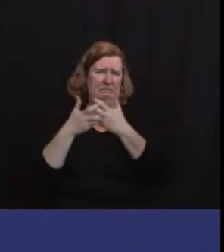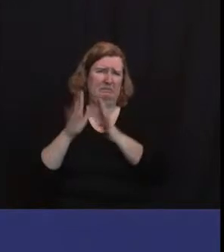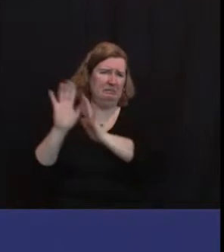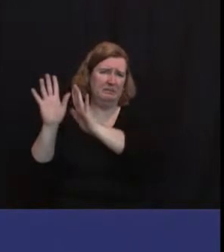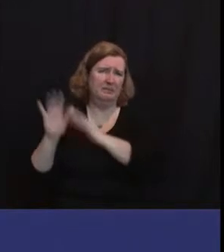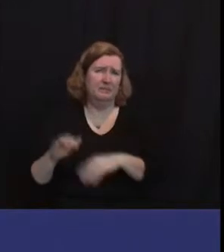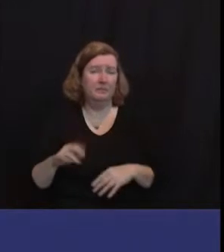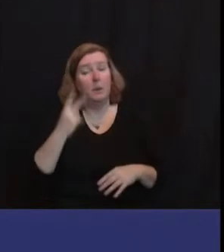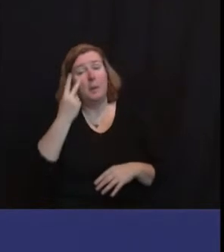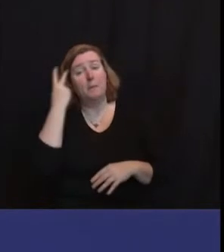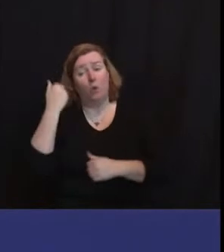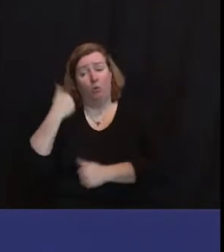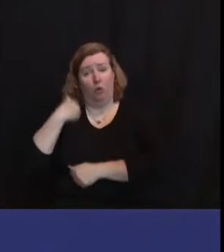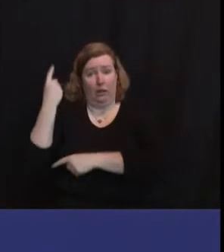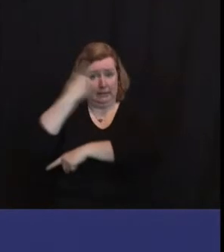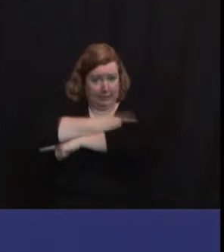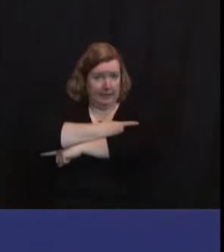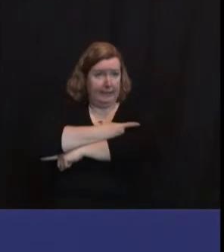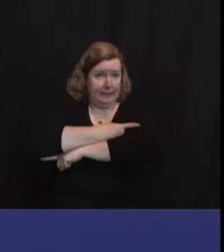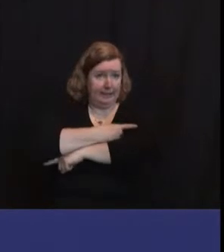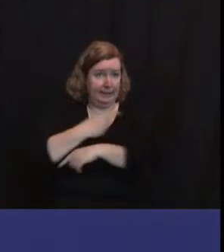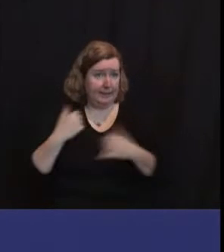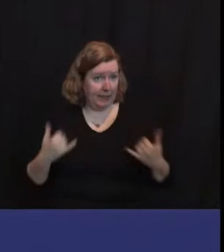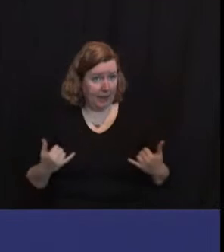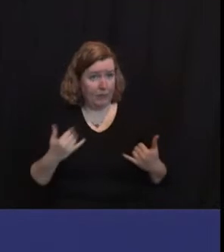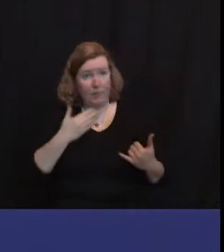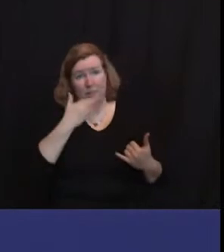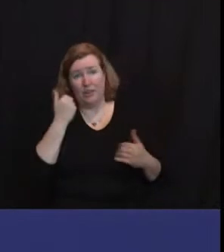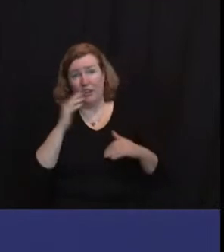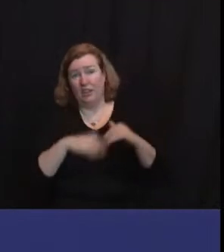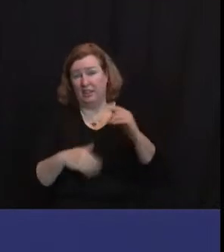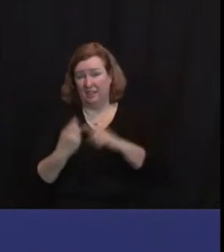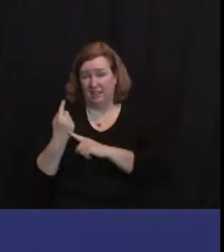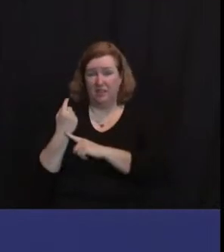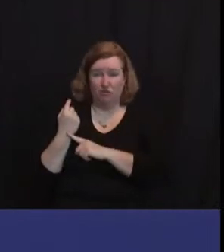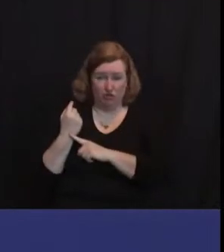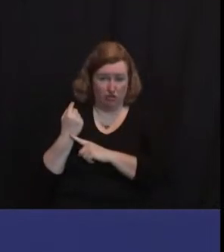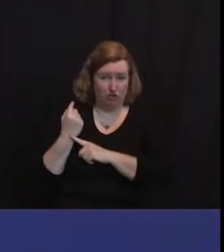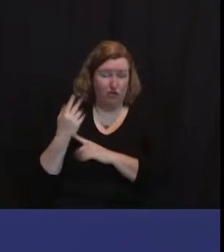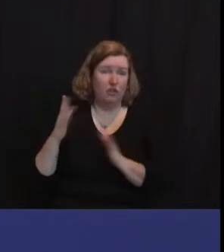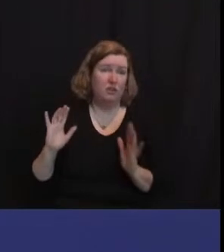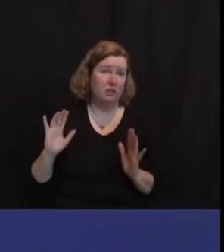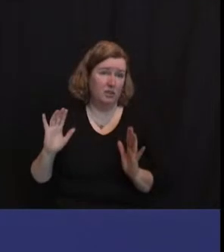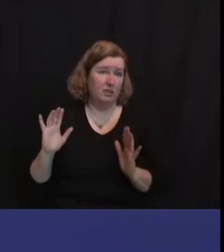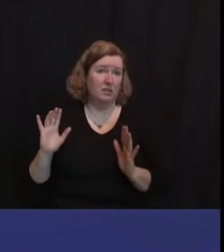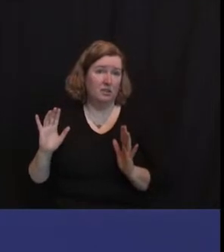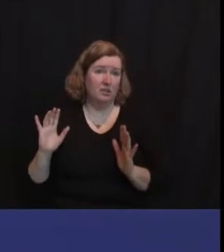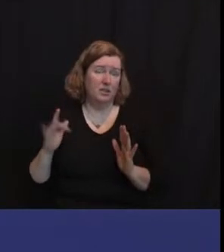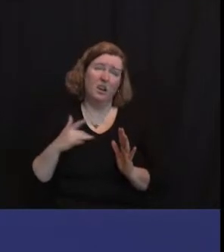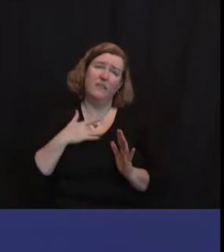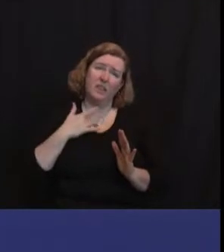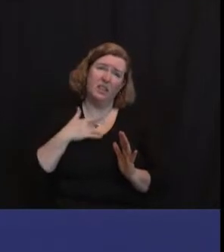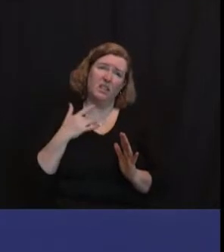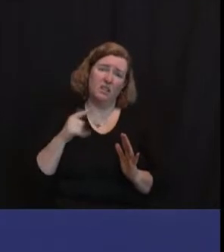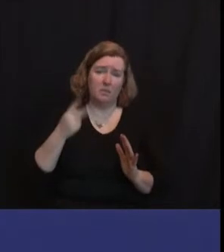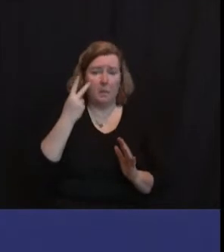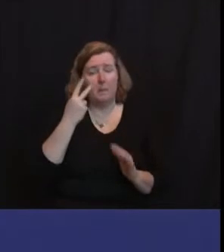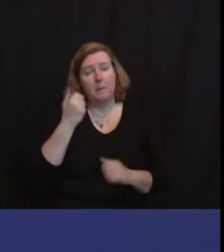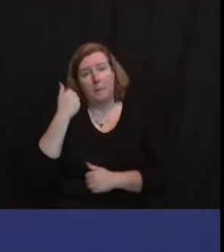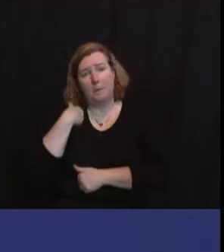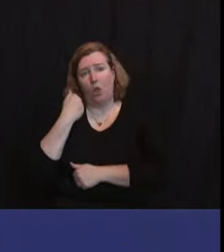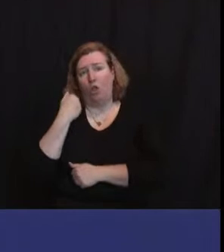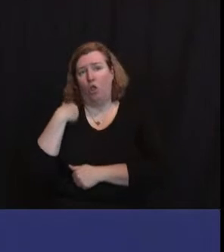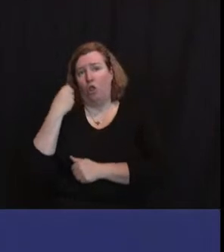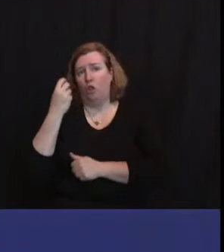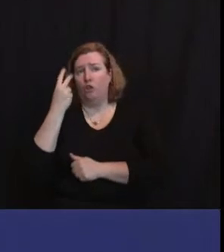the state in a dramatically different and better place? As I sit here today, continue to believe it will be. Thank you. Good to see you.